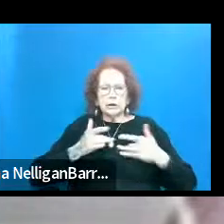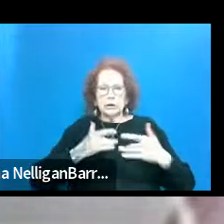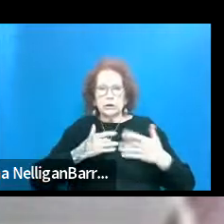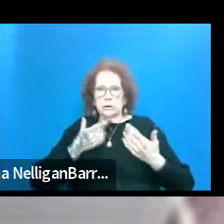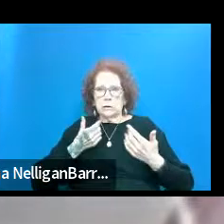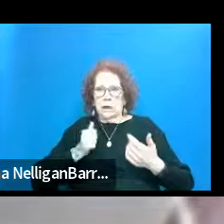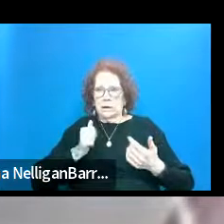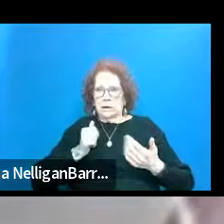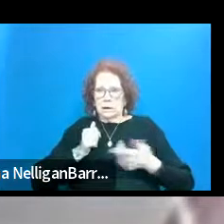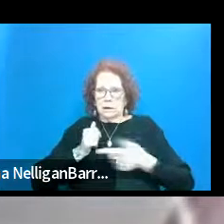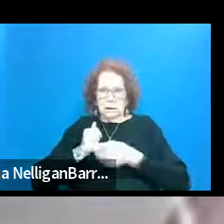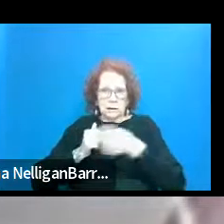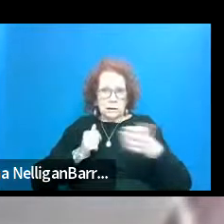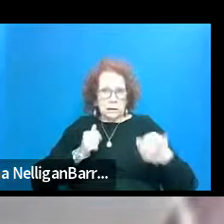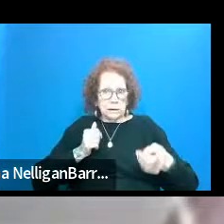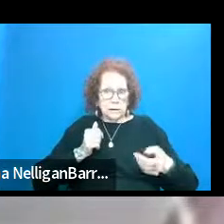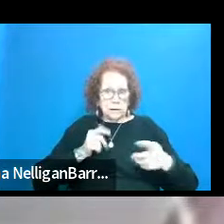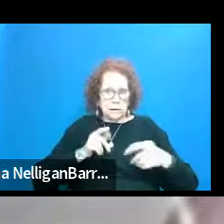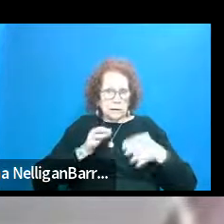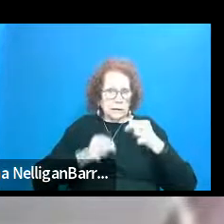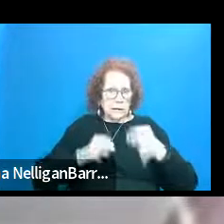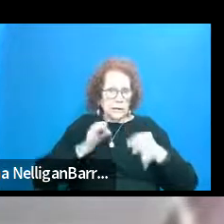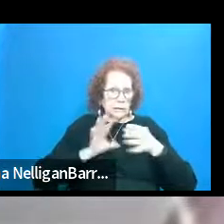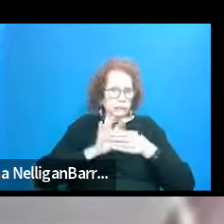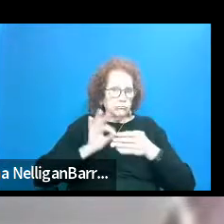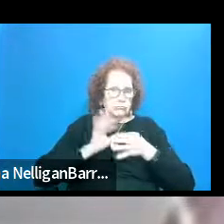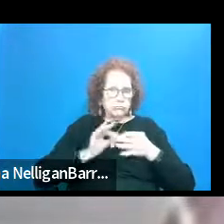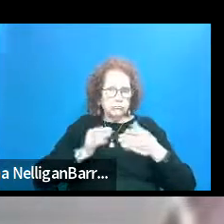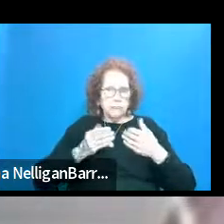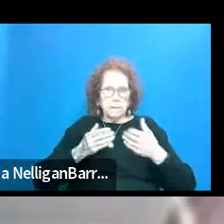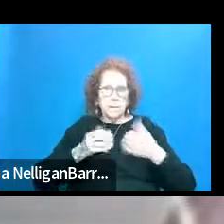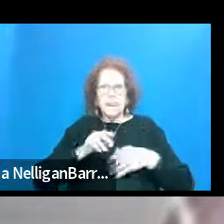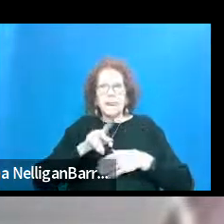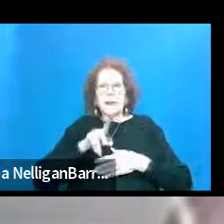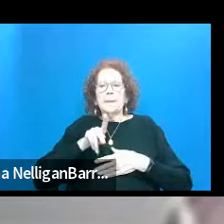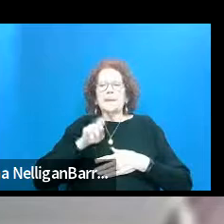Okay. So is that, I'm sorry, is that going to be our first meeting in person?